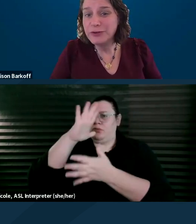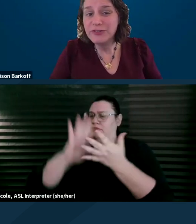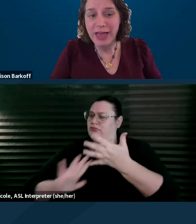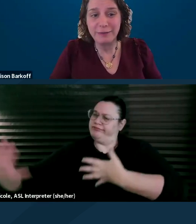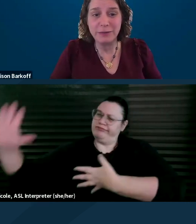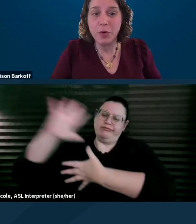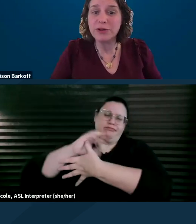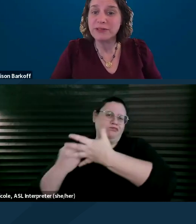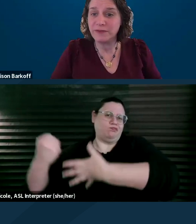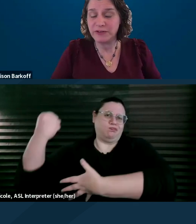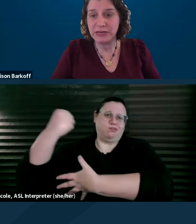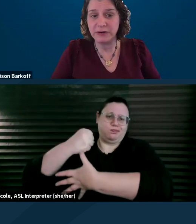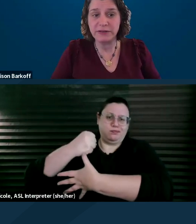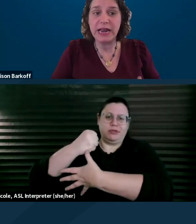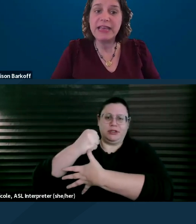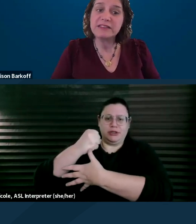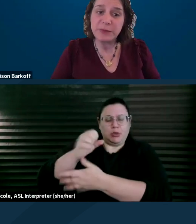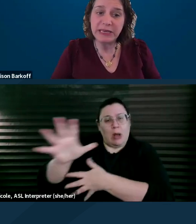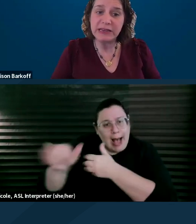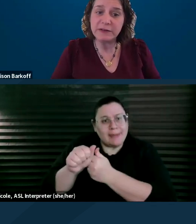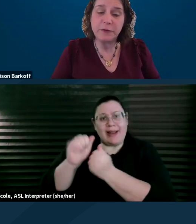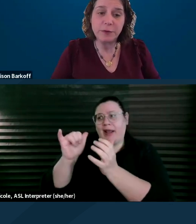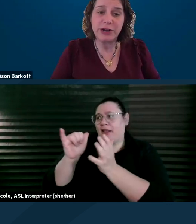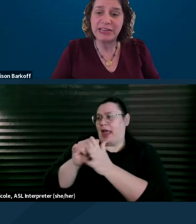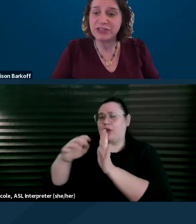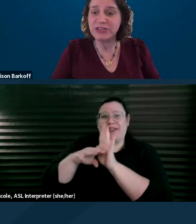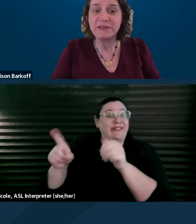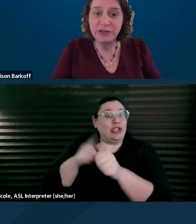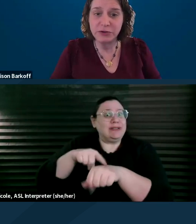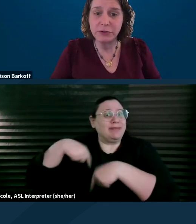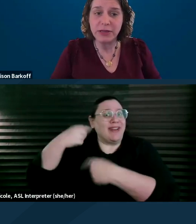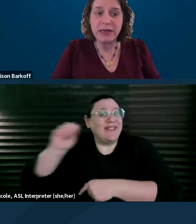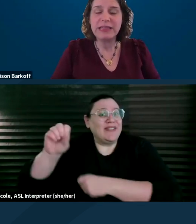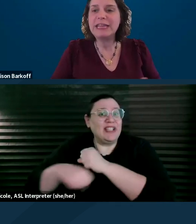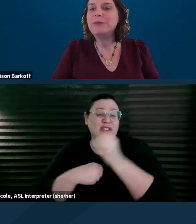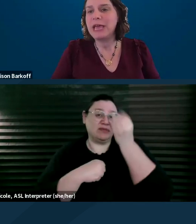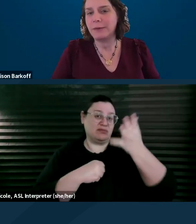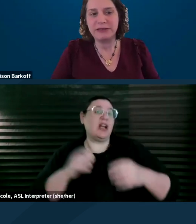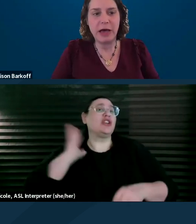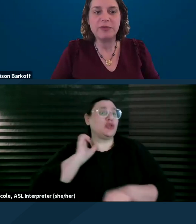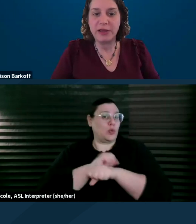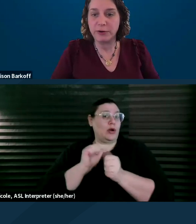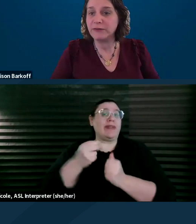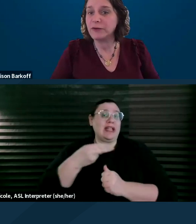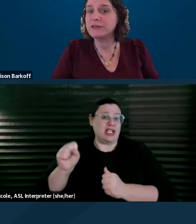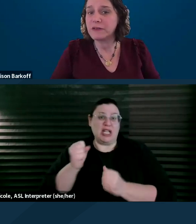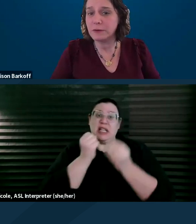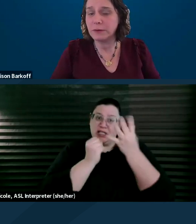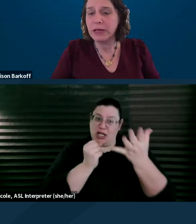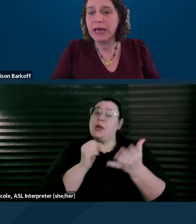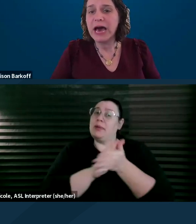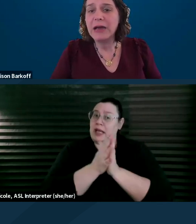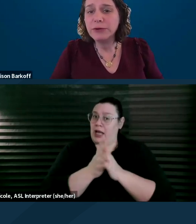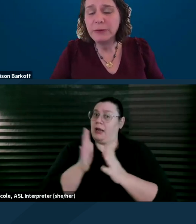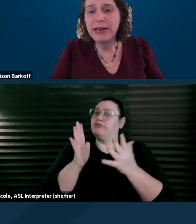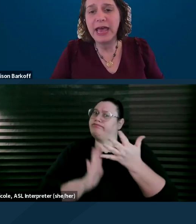for the first time in more than 50 years. And I can speak as a former HHS official that it became a top priority for us